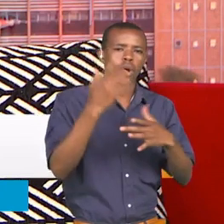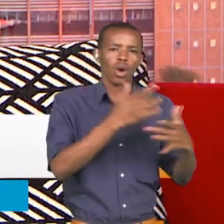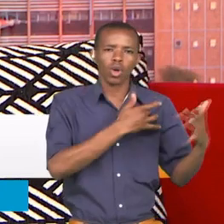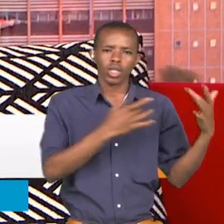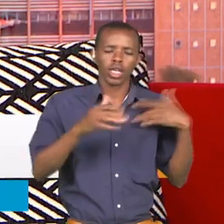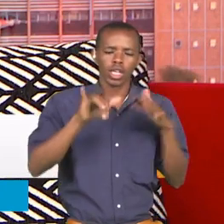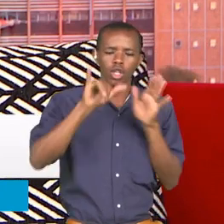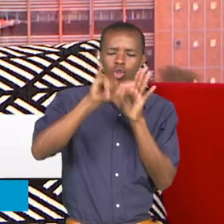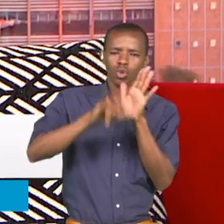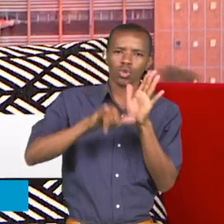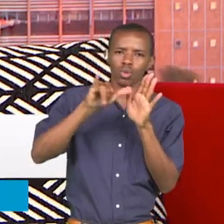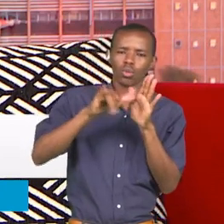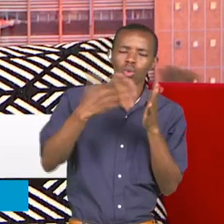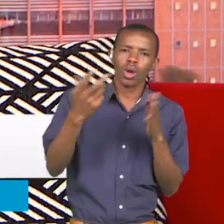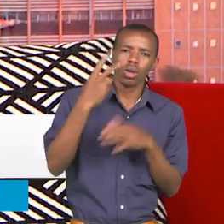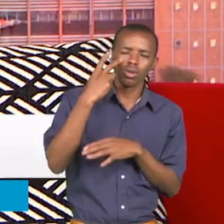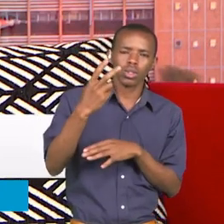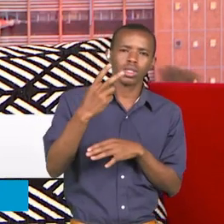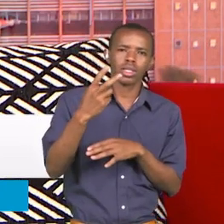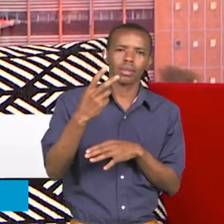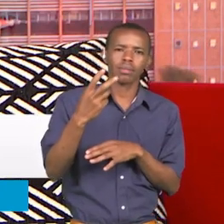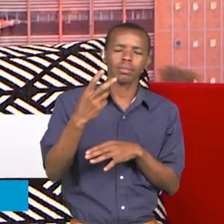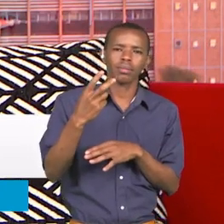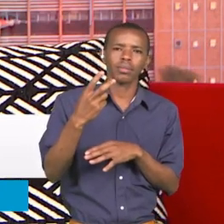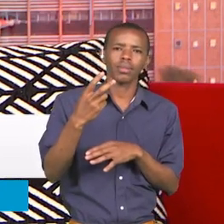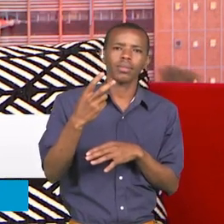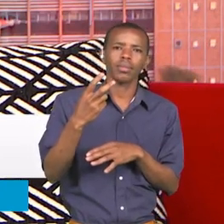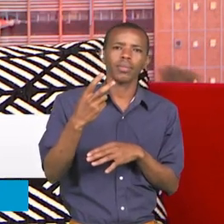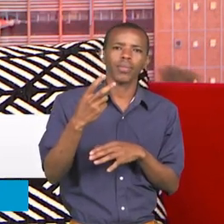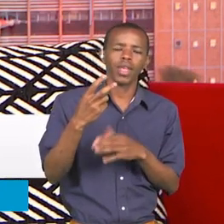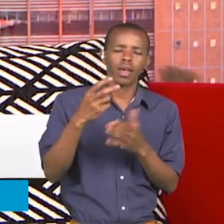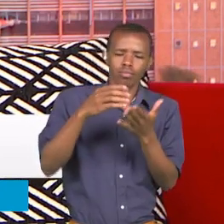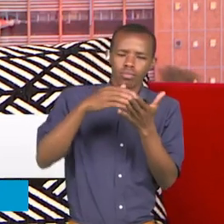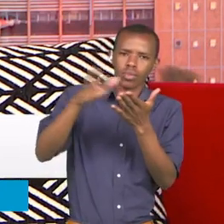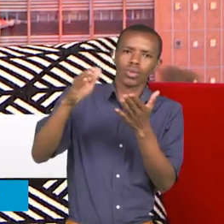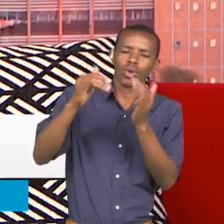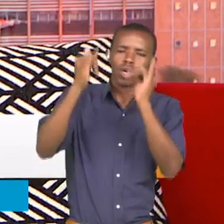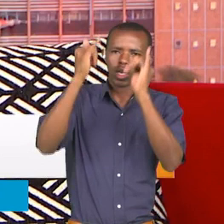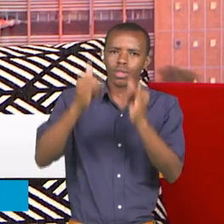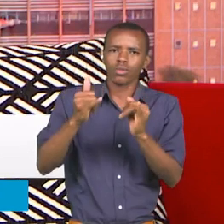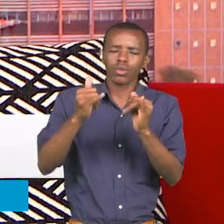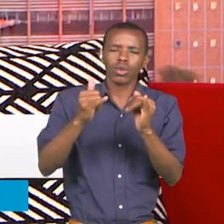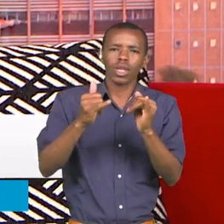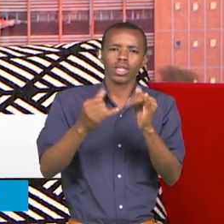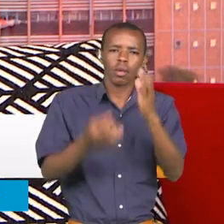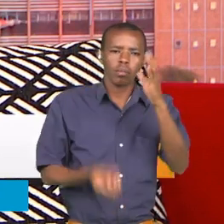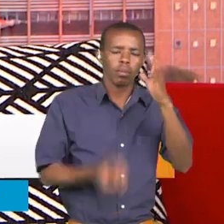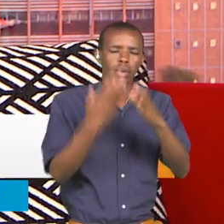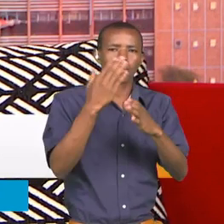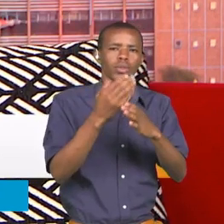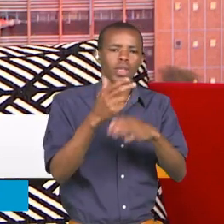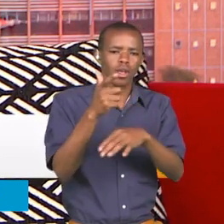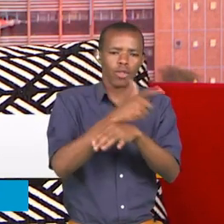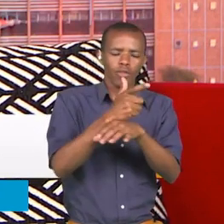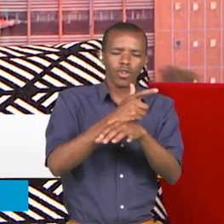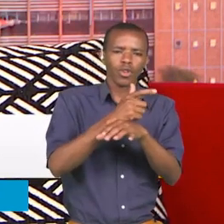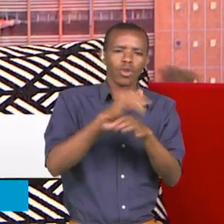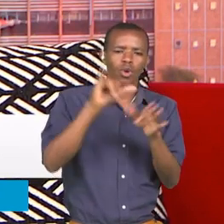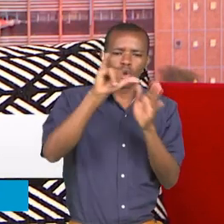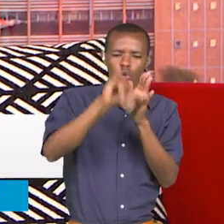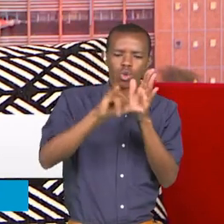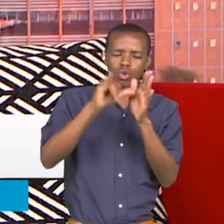YouTube, where you find that there's an infringement notice that is sent to someone who has posted his video on YouTube. Okay, okay. Now, what happens is that